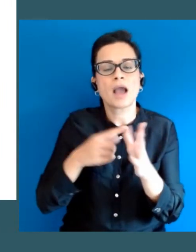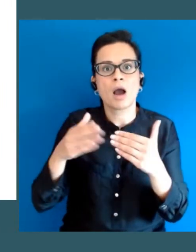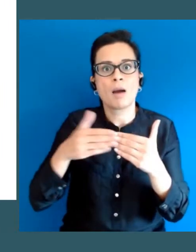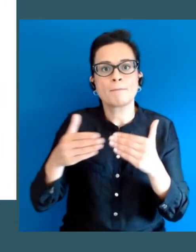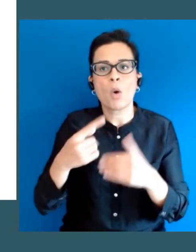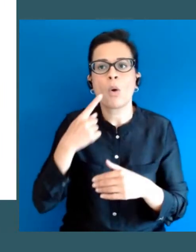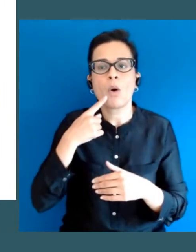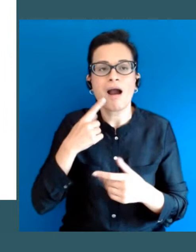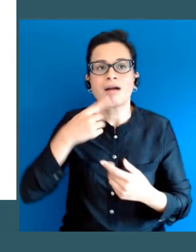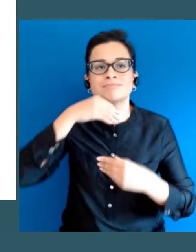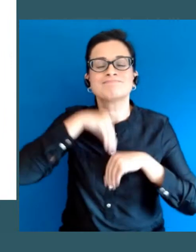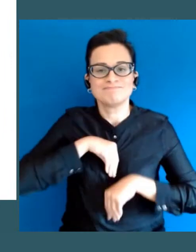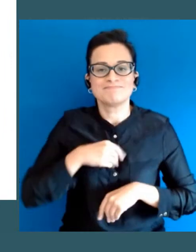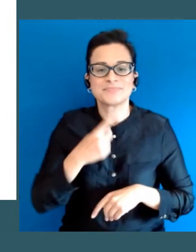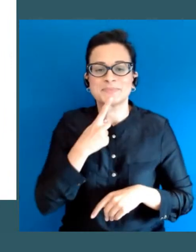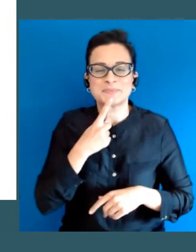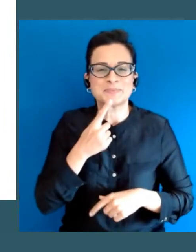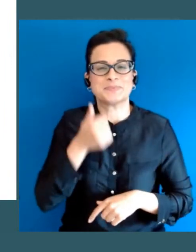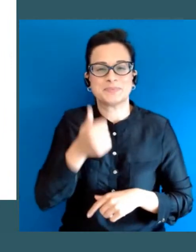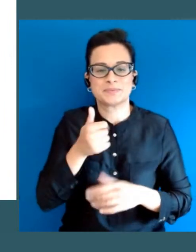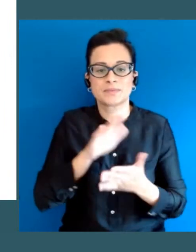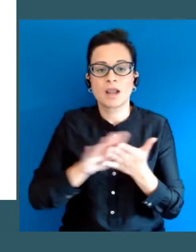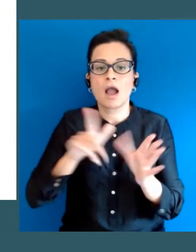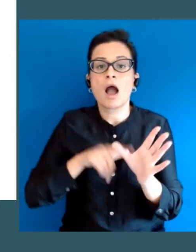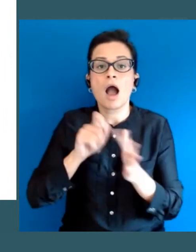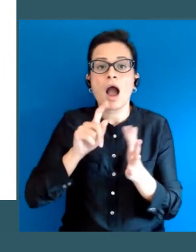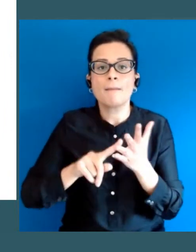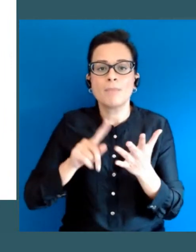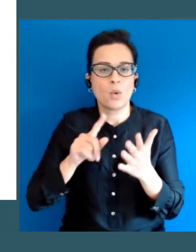to the hypoallergenic formula.